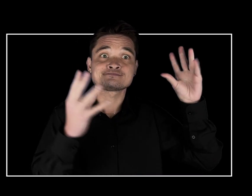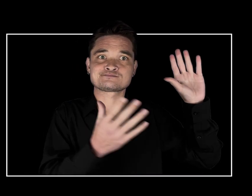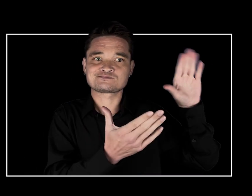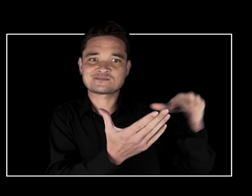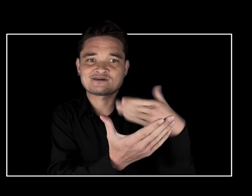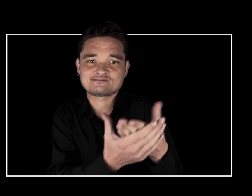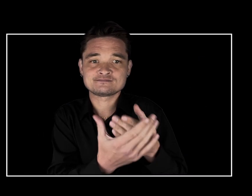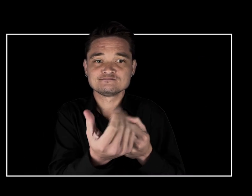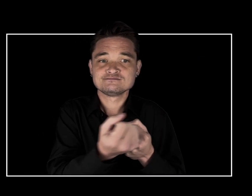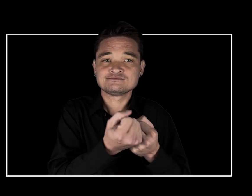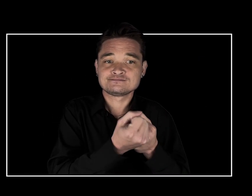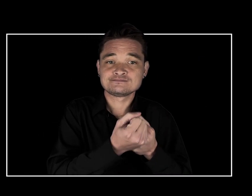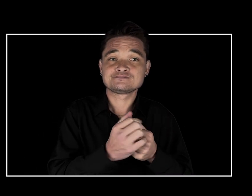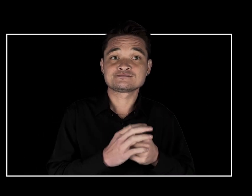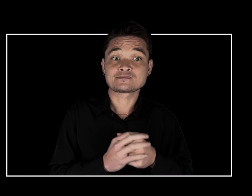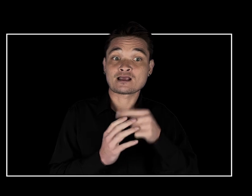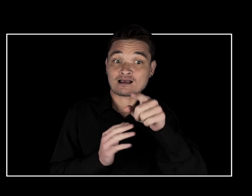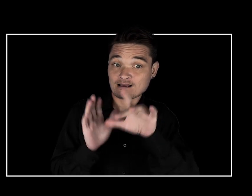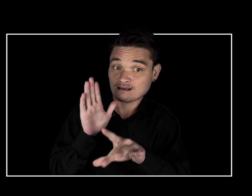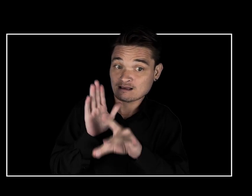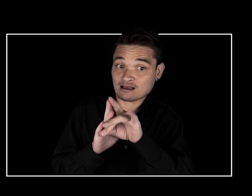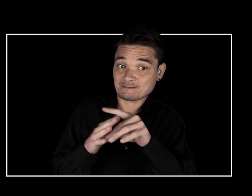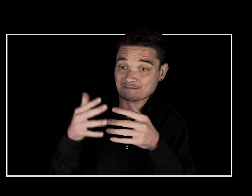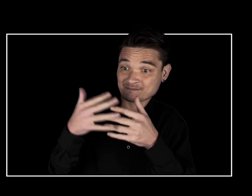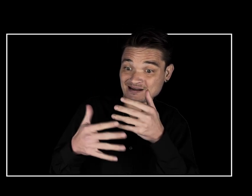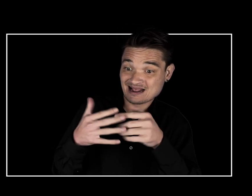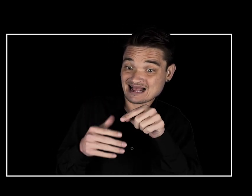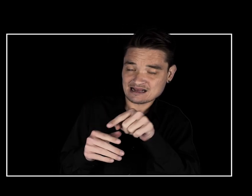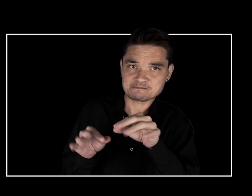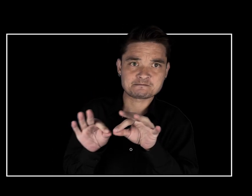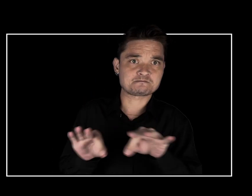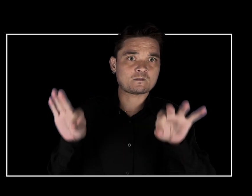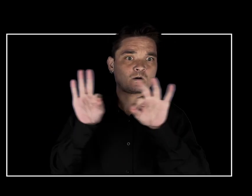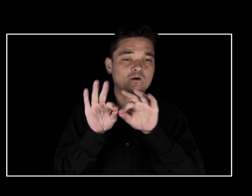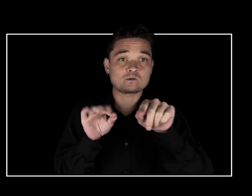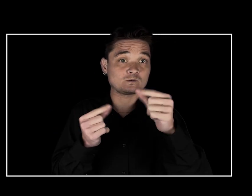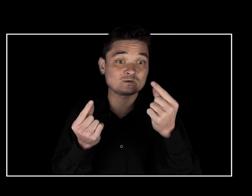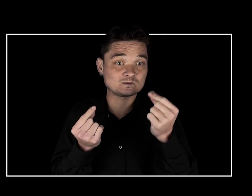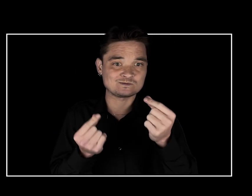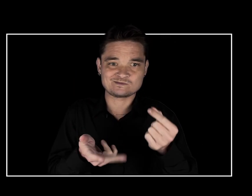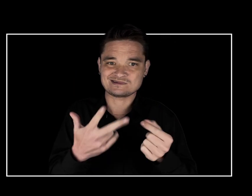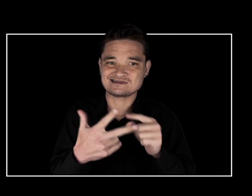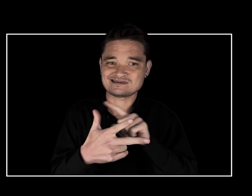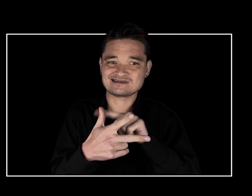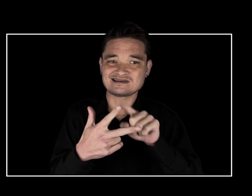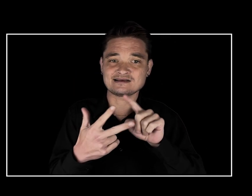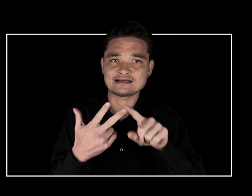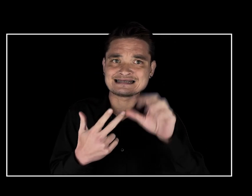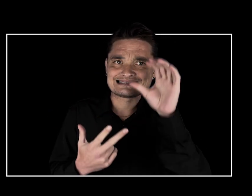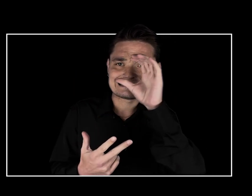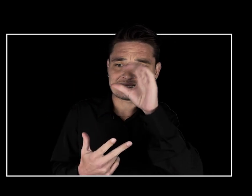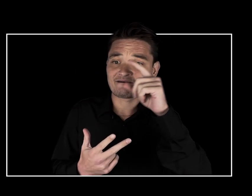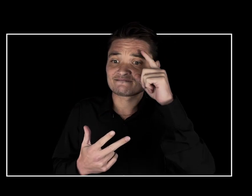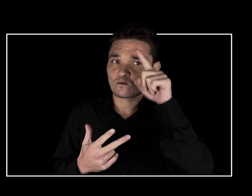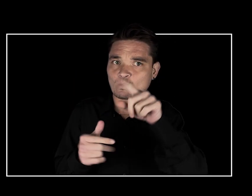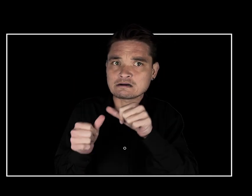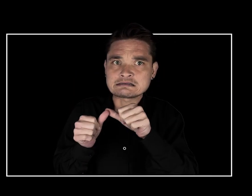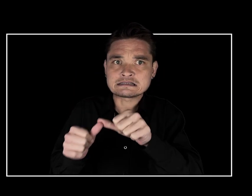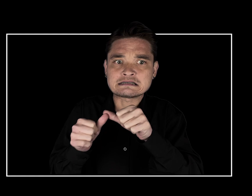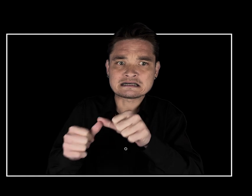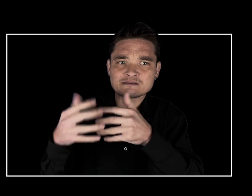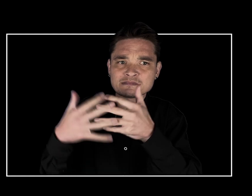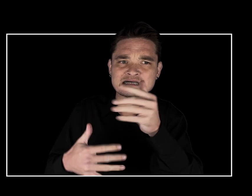locating sources of bleeding, there are 3 things to consider. Look for continuous bleeding,